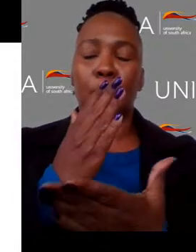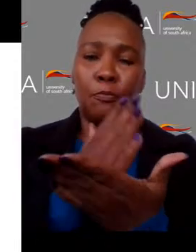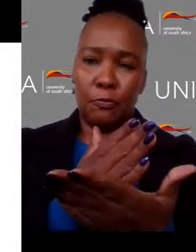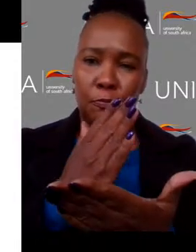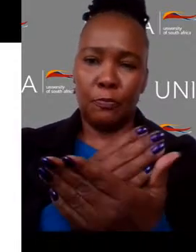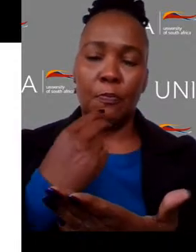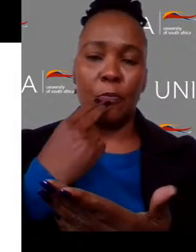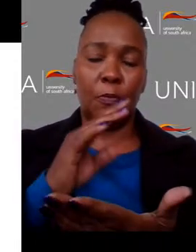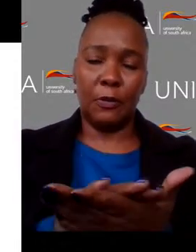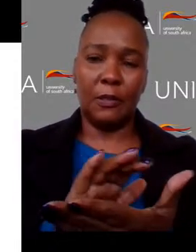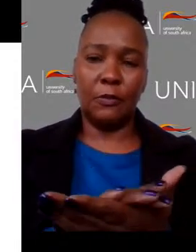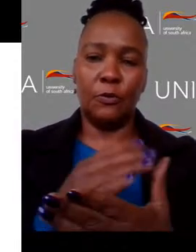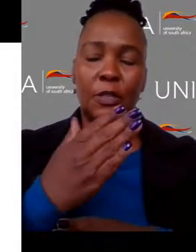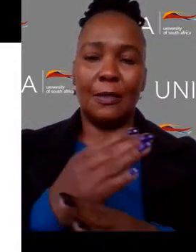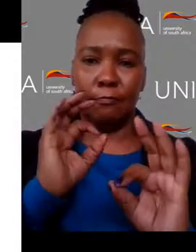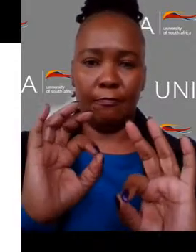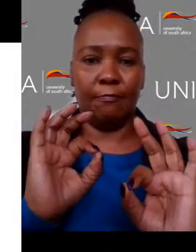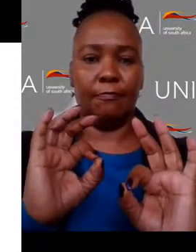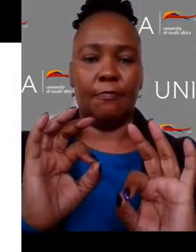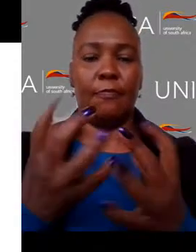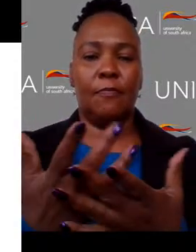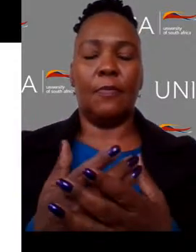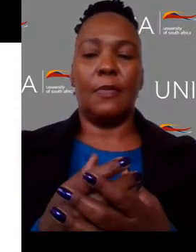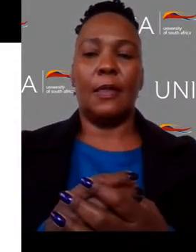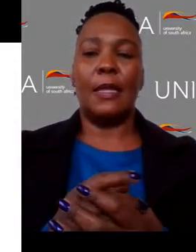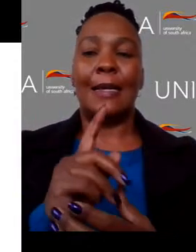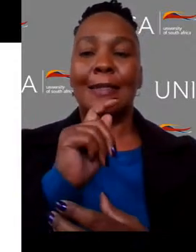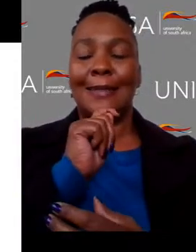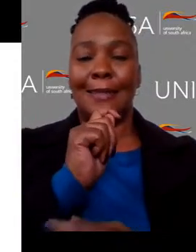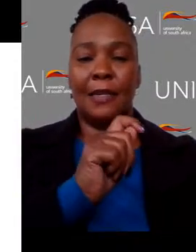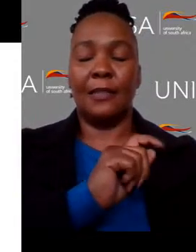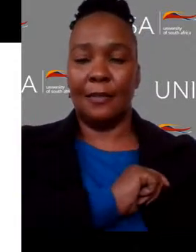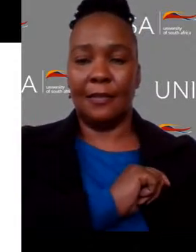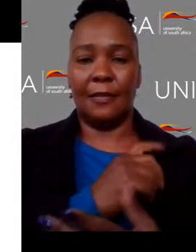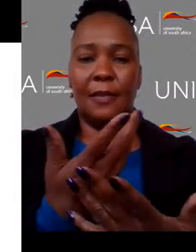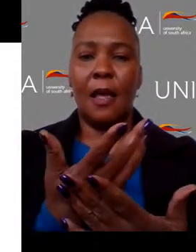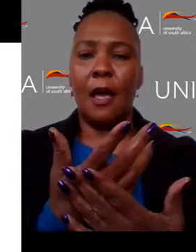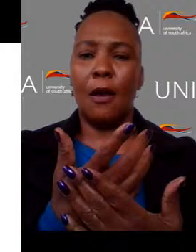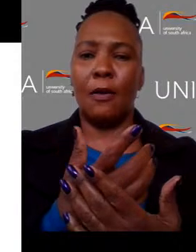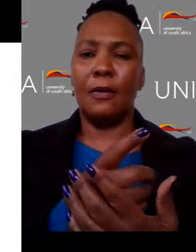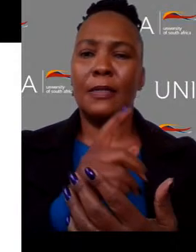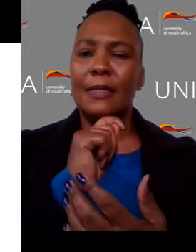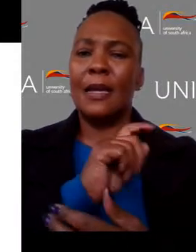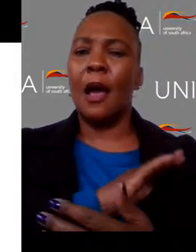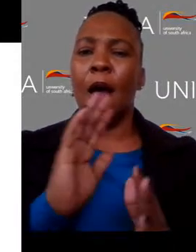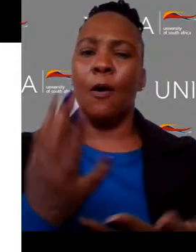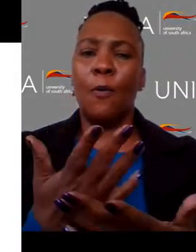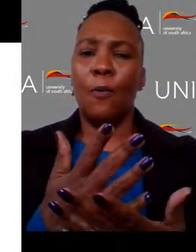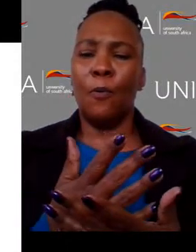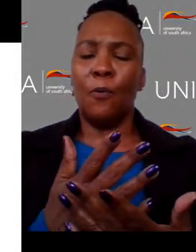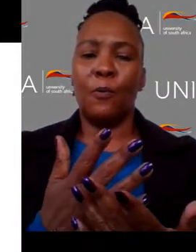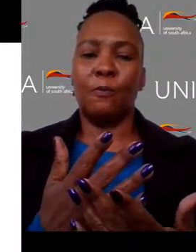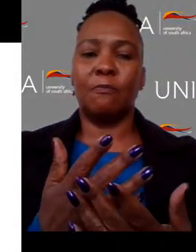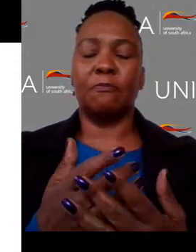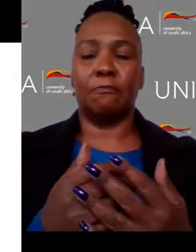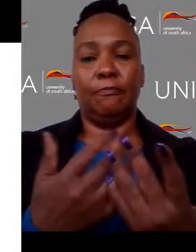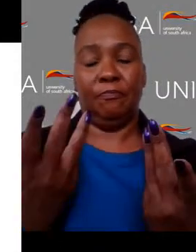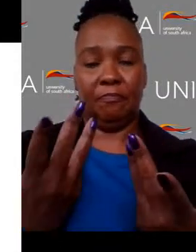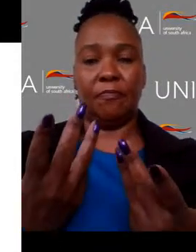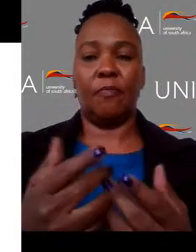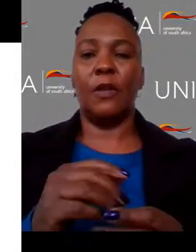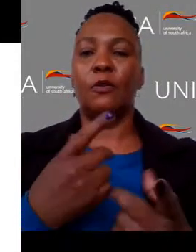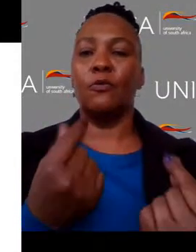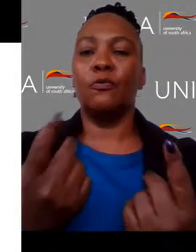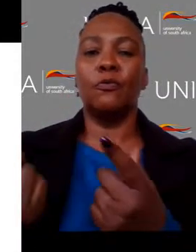factual. Then we have trust. Now, how can you build trust as a student? To build trust, you